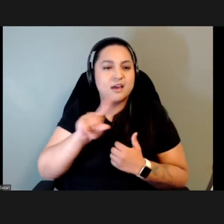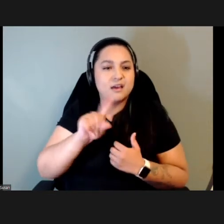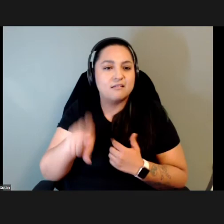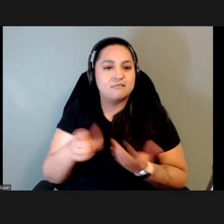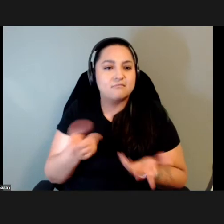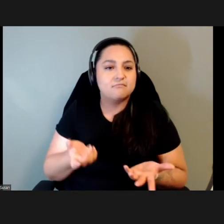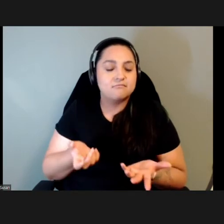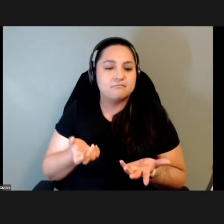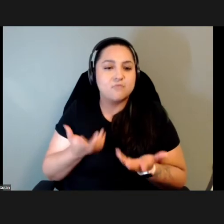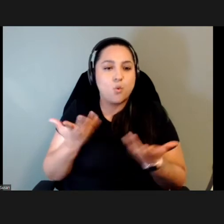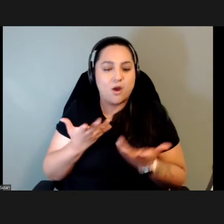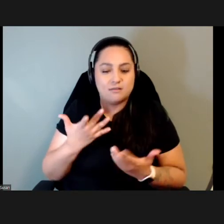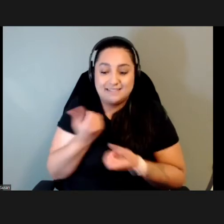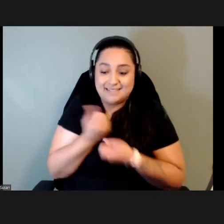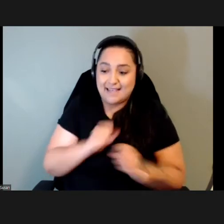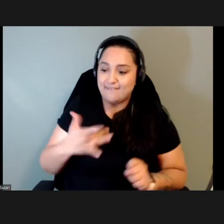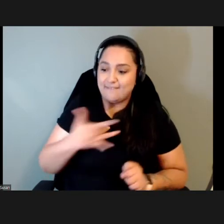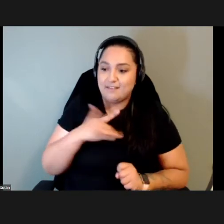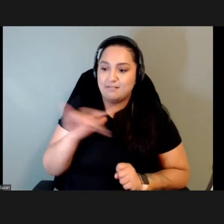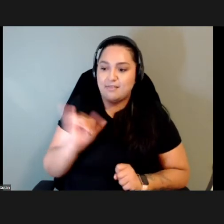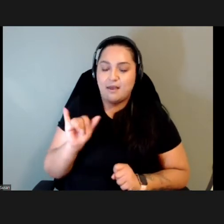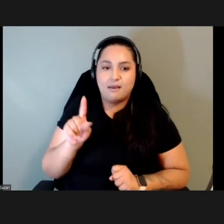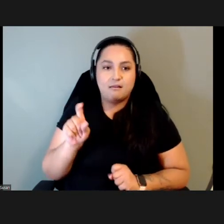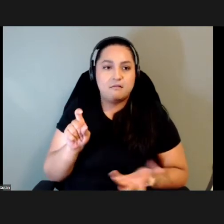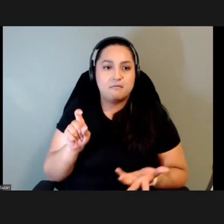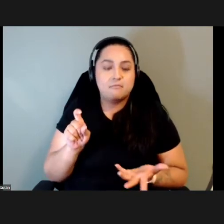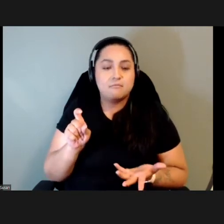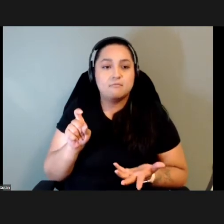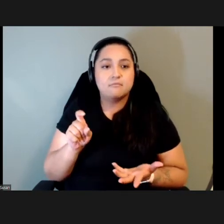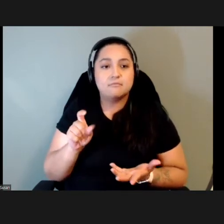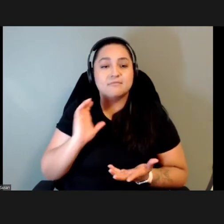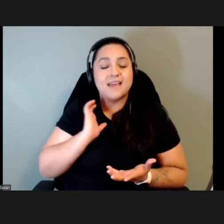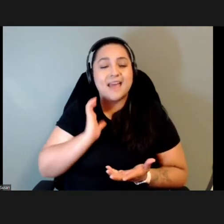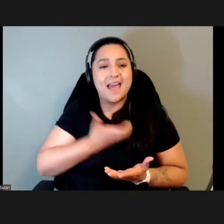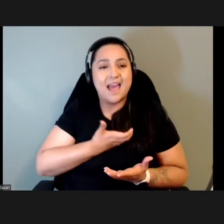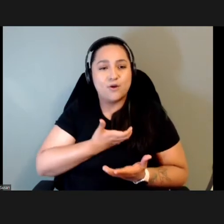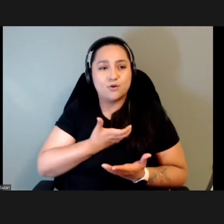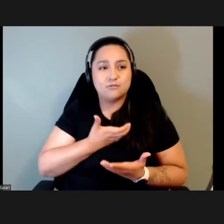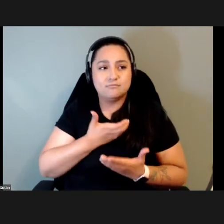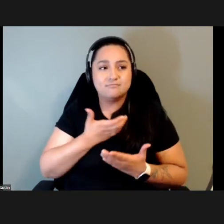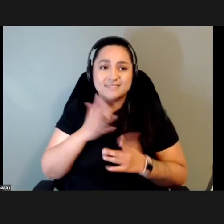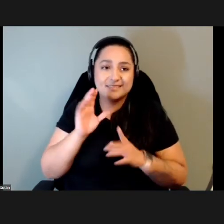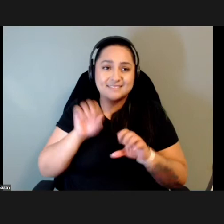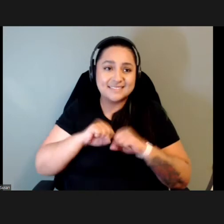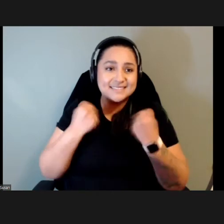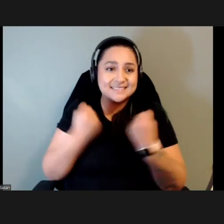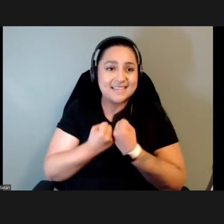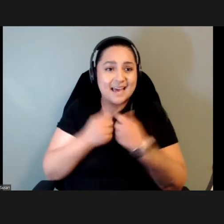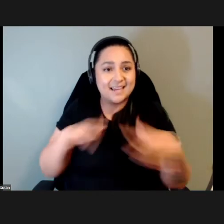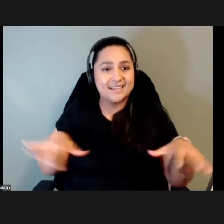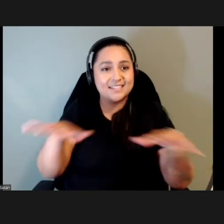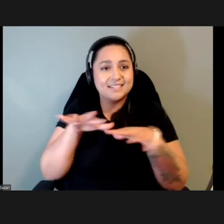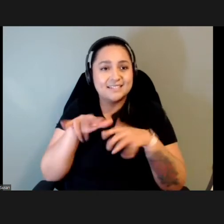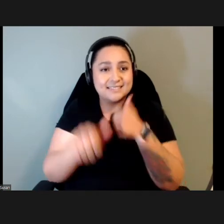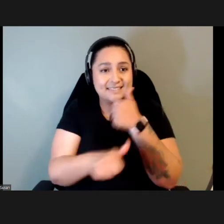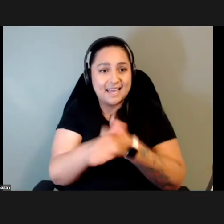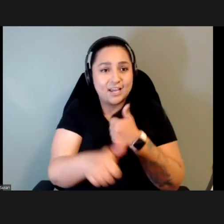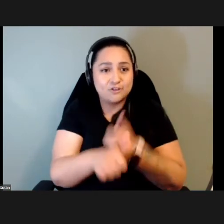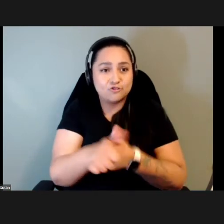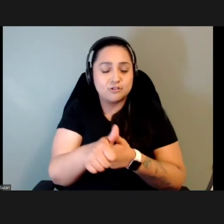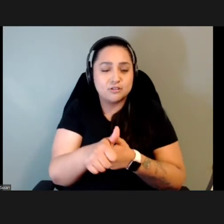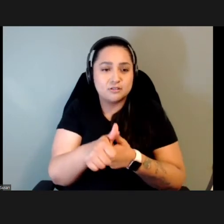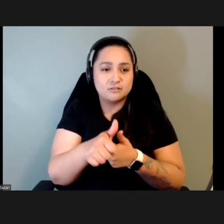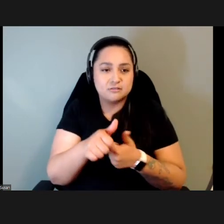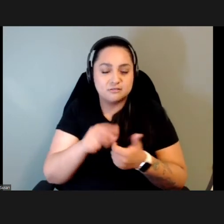Do we in our profoundly dangerous society really know what safety feels like?